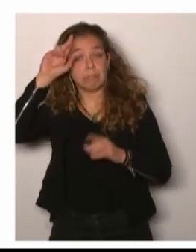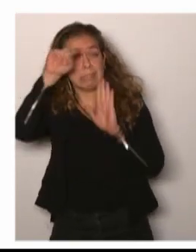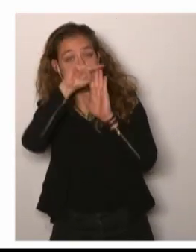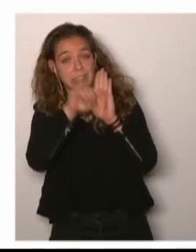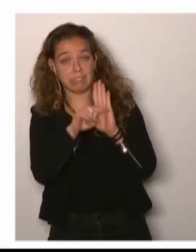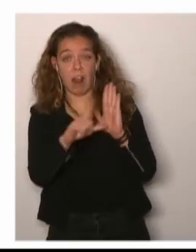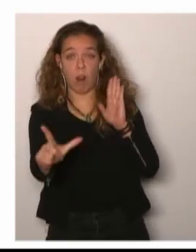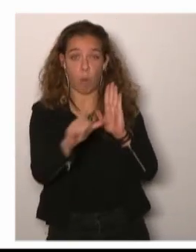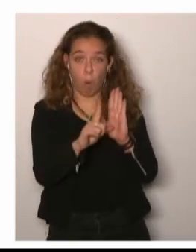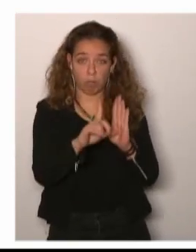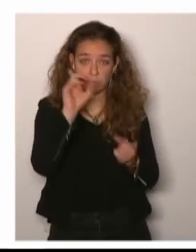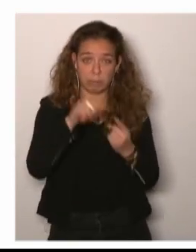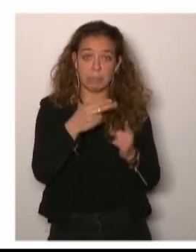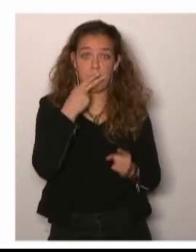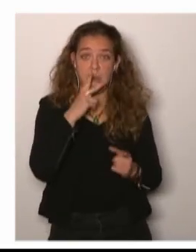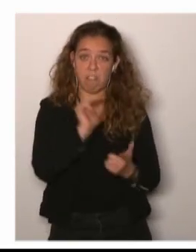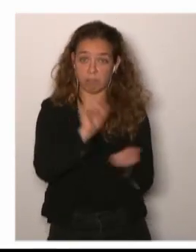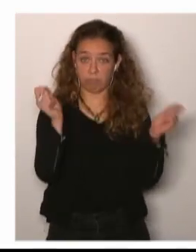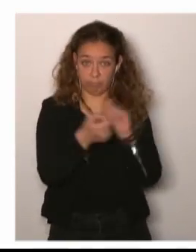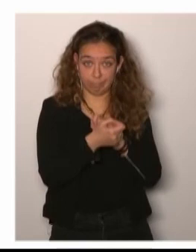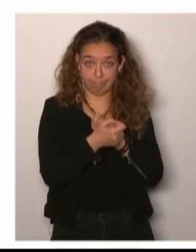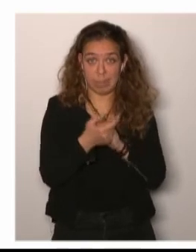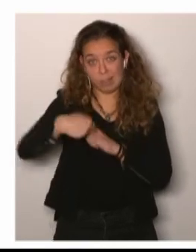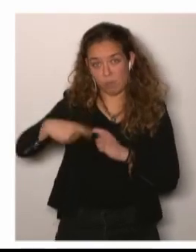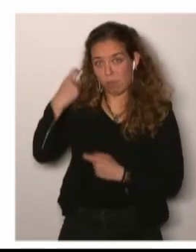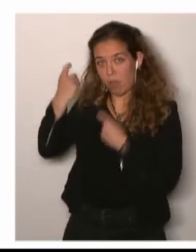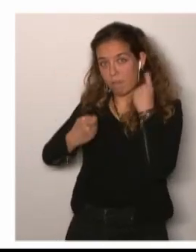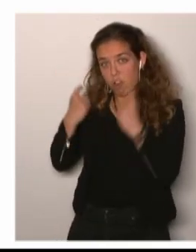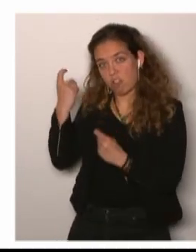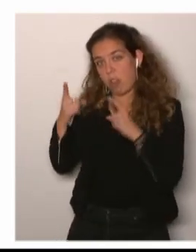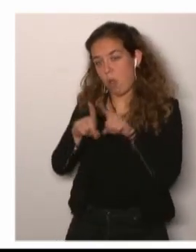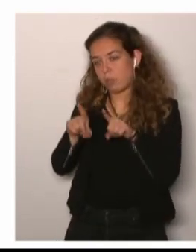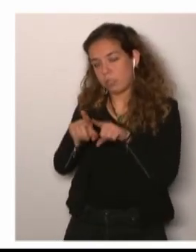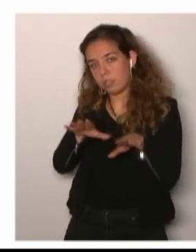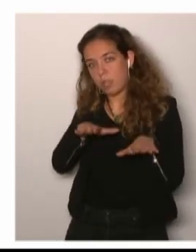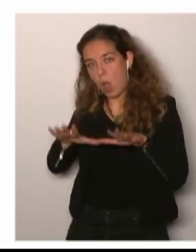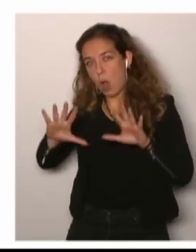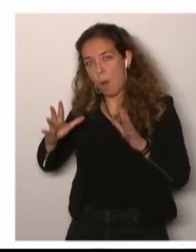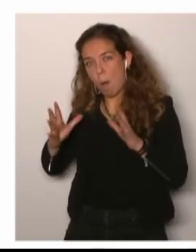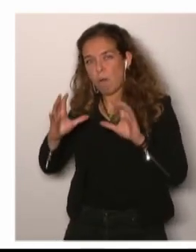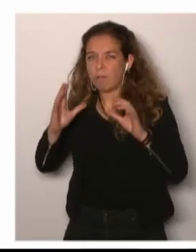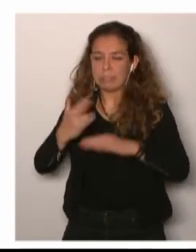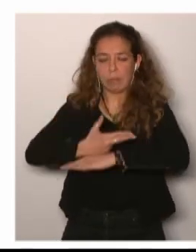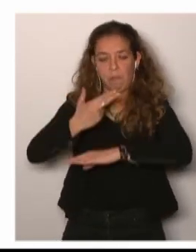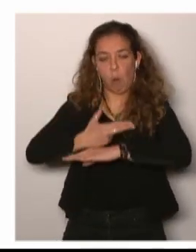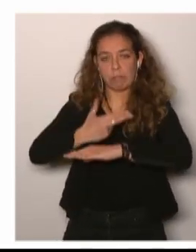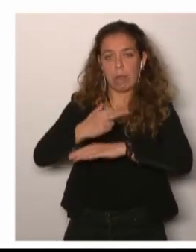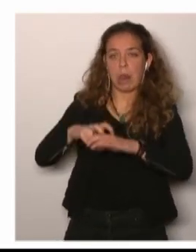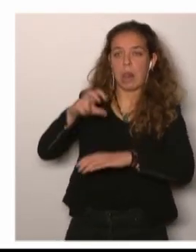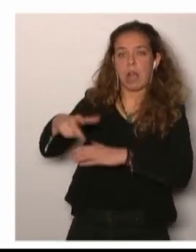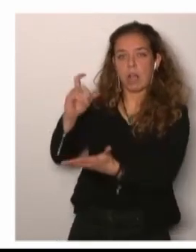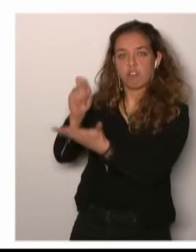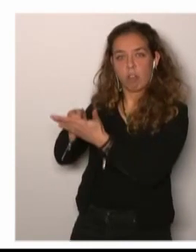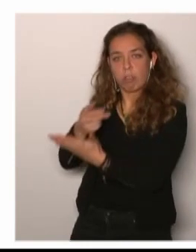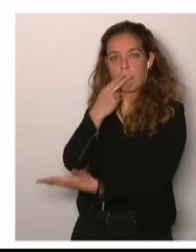stop people crossing borders and importing large quantities of tobacco, which is not really for